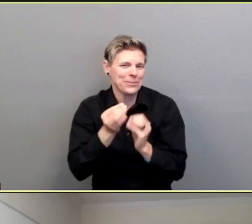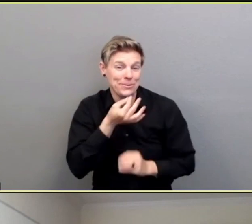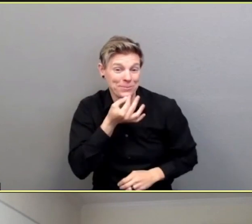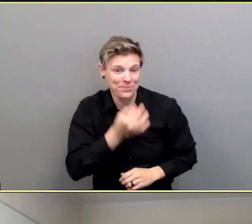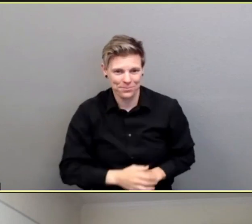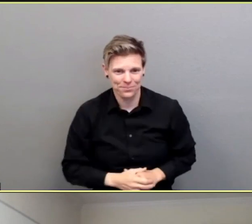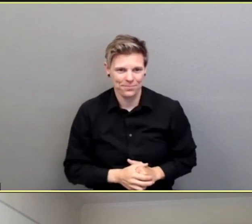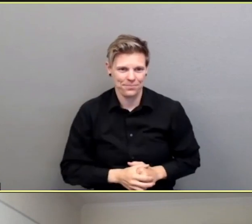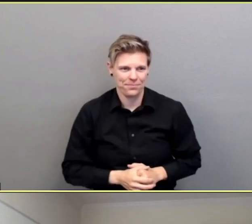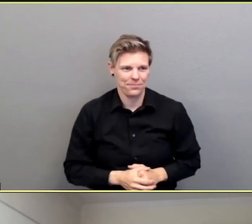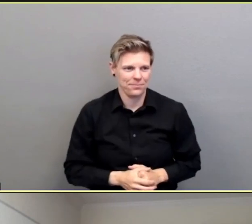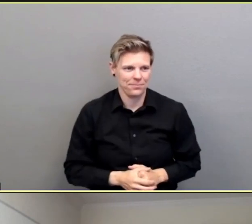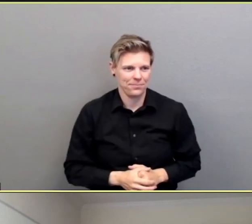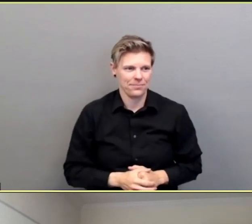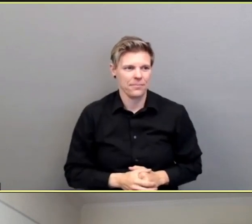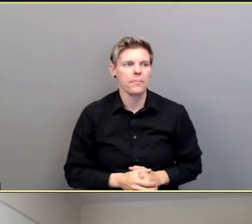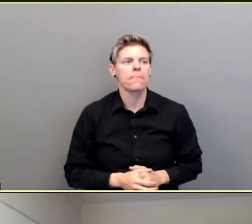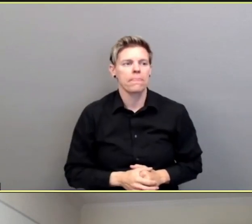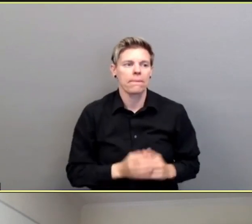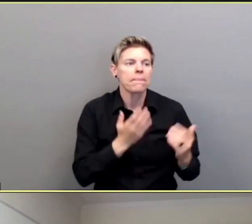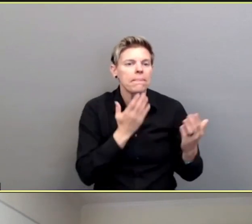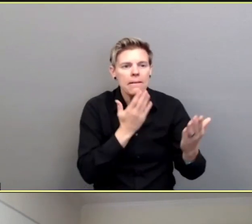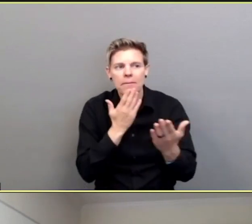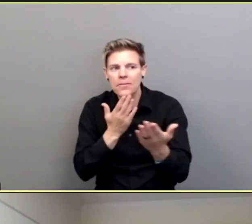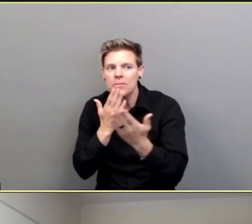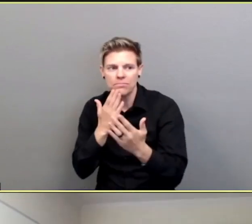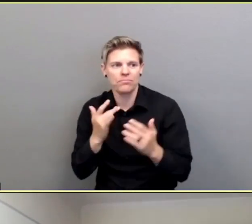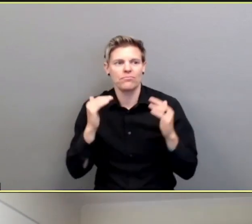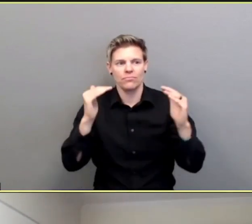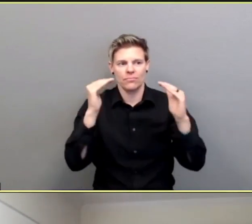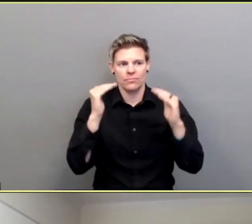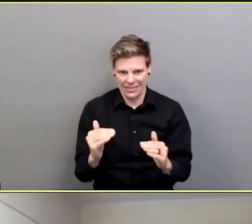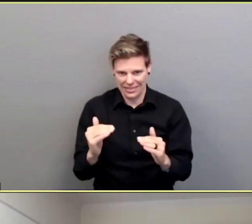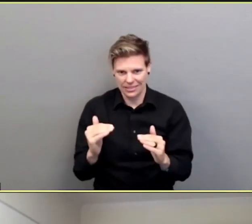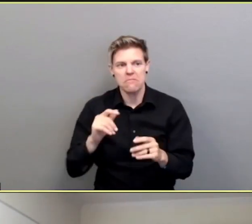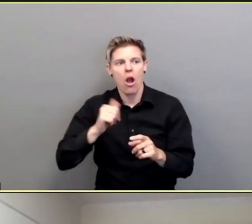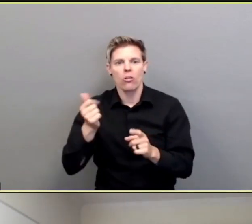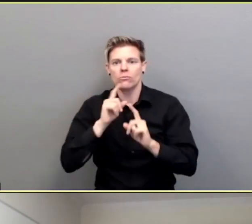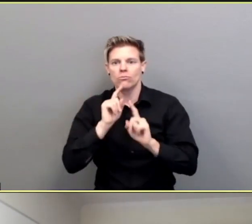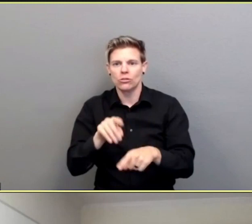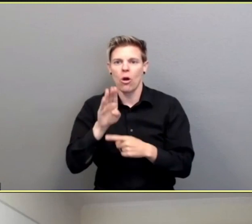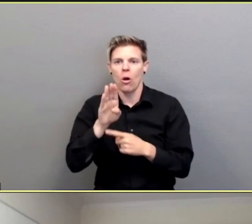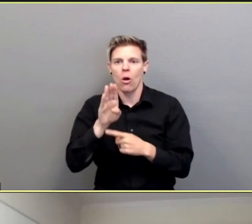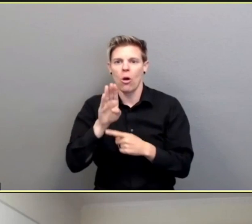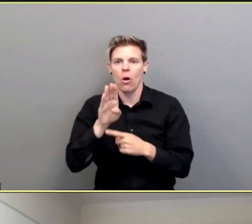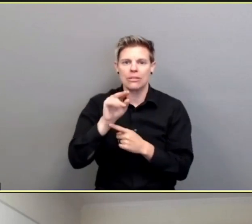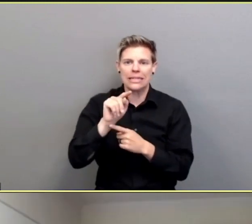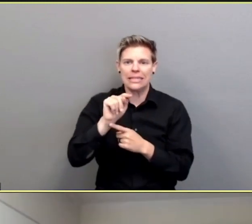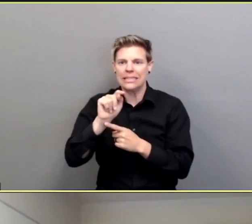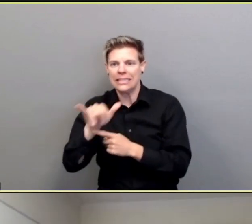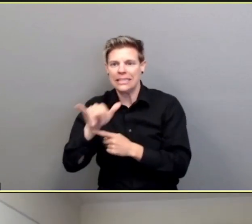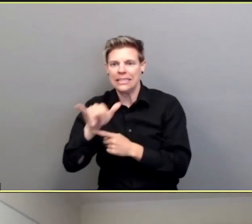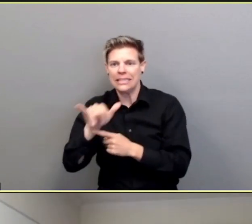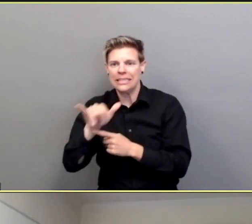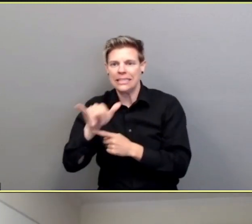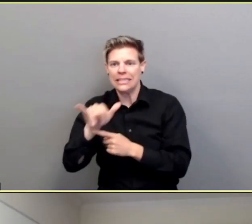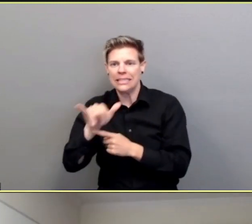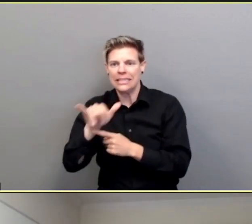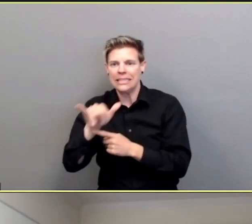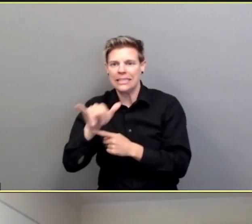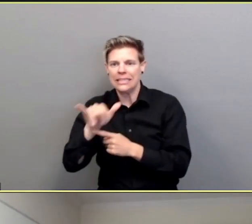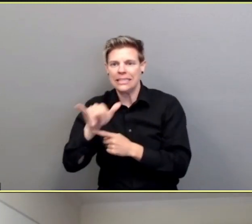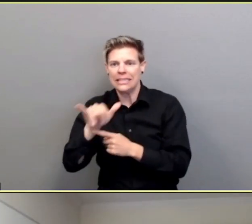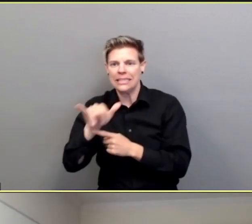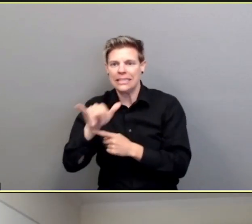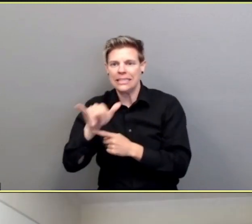Great, thanks everybody. Next, we'll turn to Brittany Costello. Brittany, you are Hi, thank